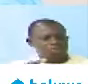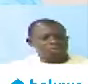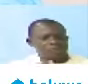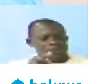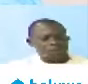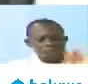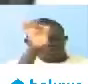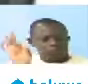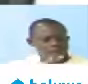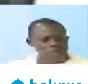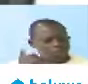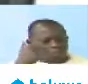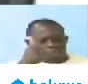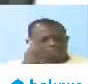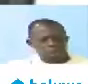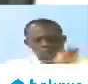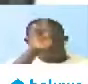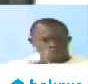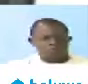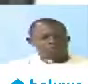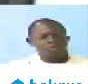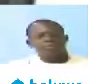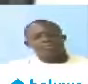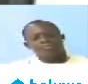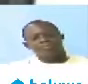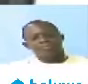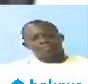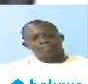That question is very good.